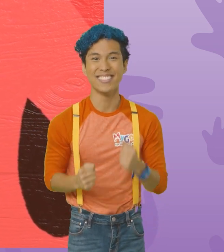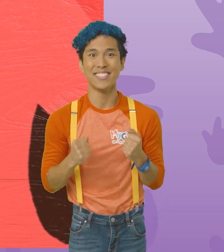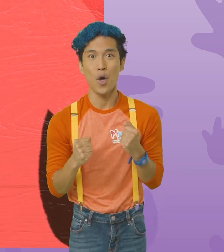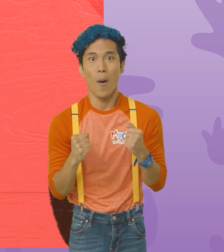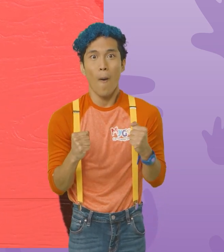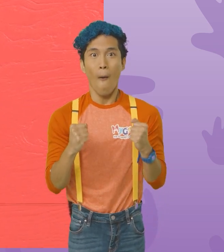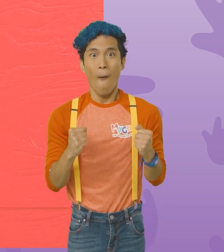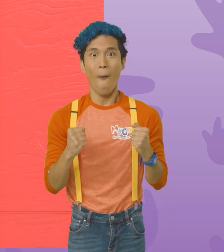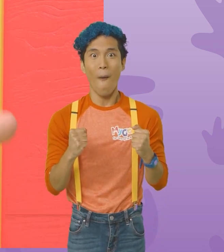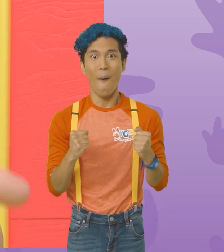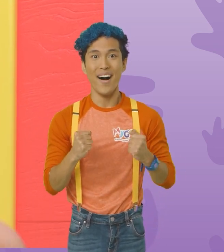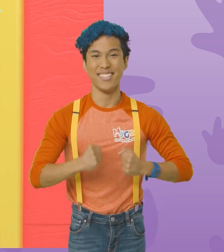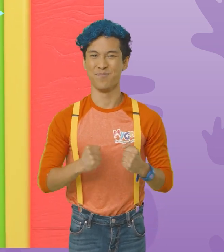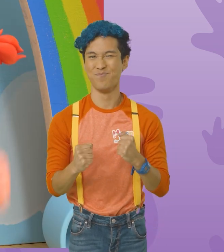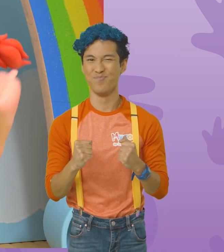3.